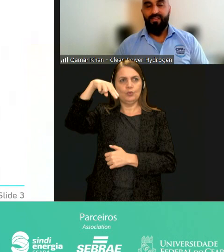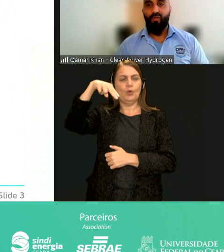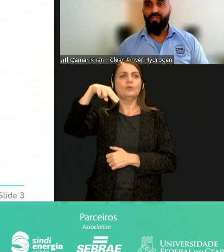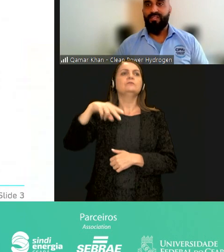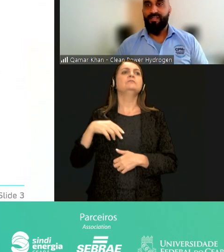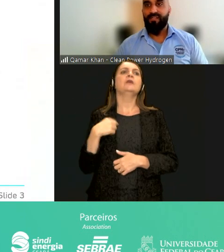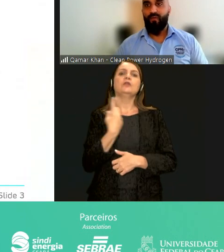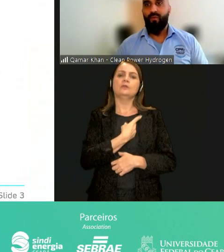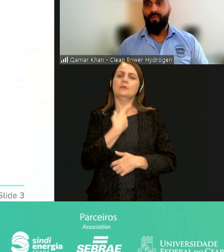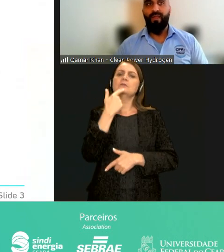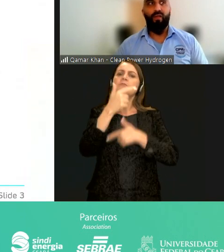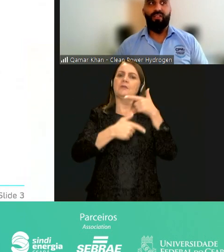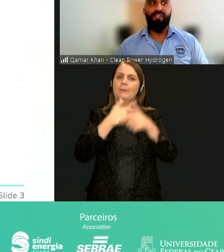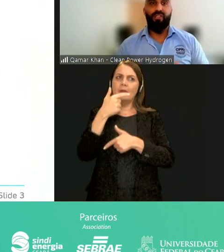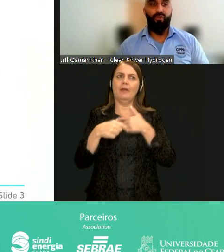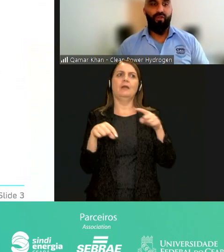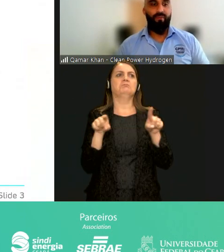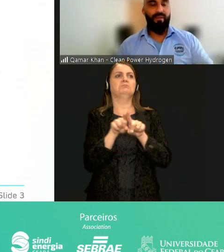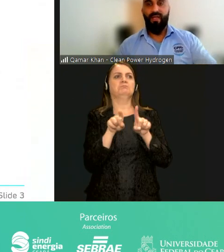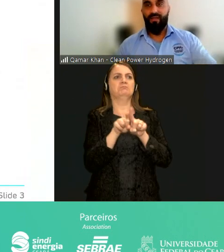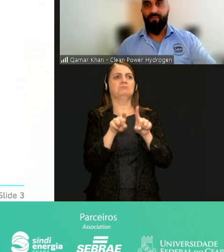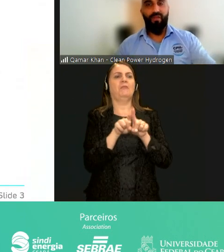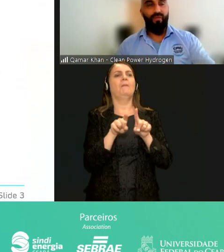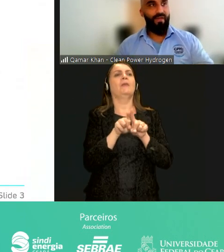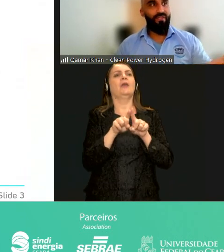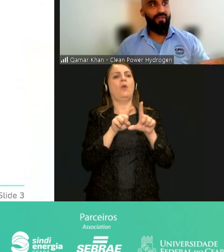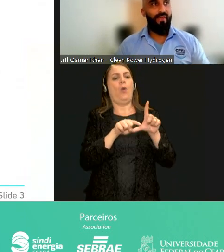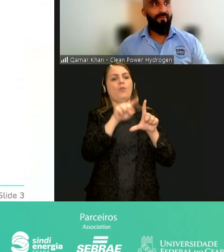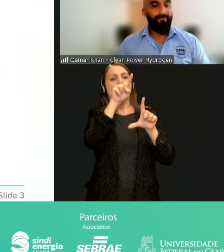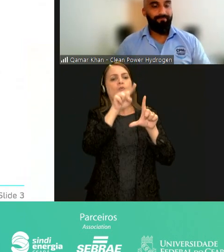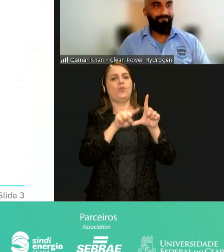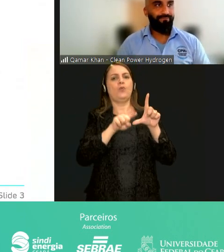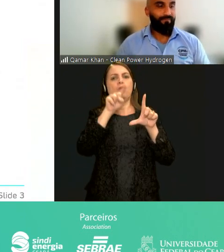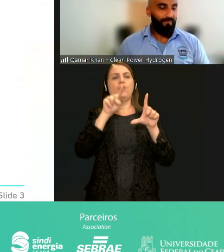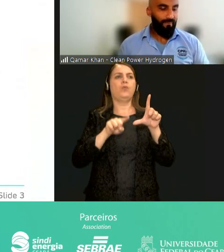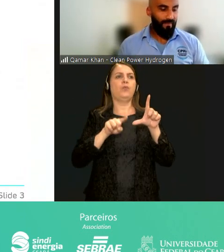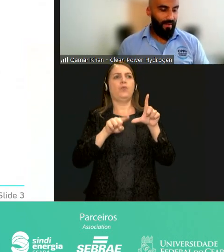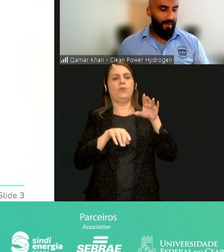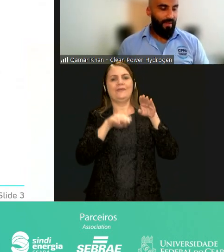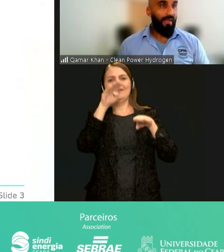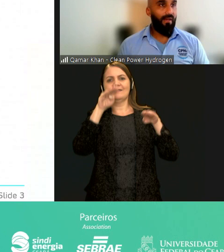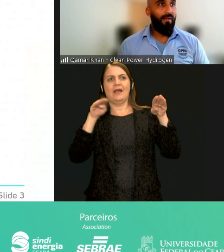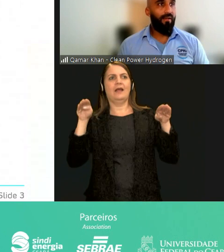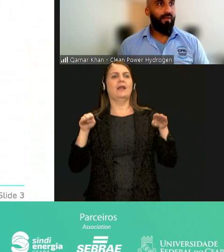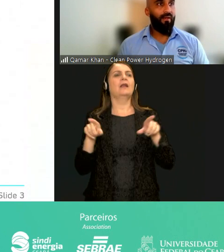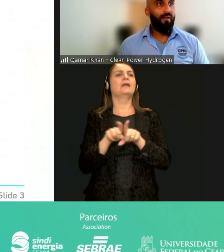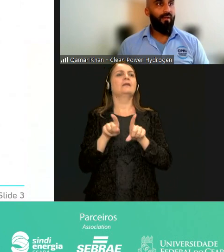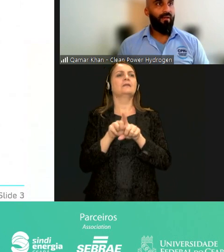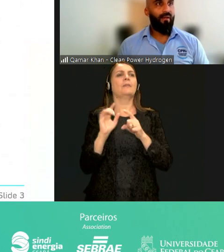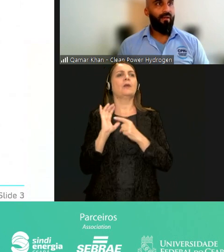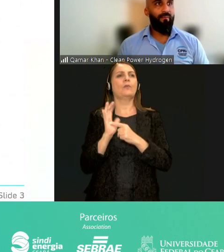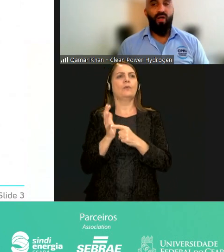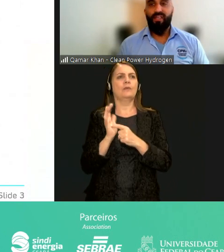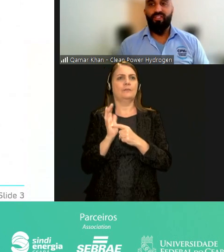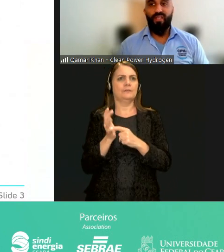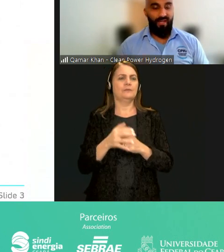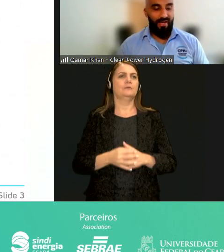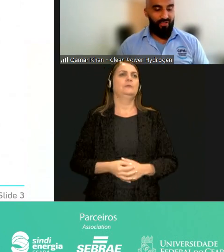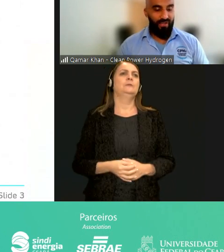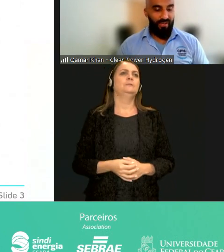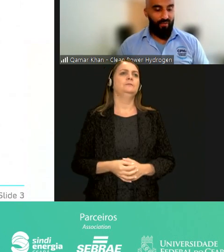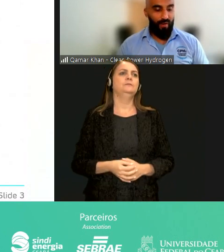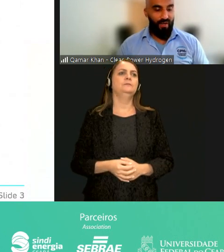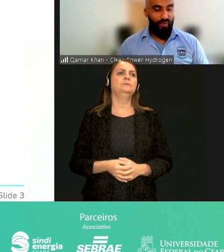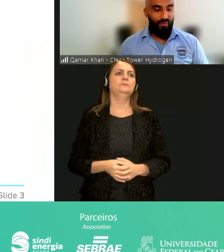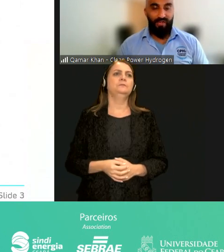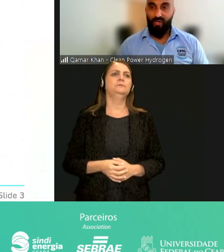electrolyzers, and all the sales that we made are actually currently being manufactured there. And market share,